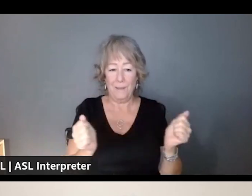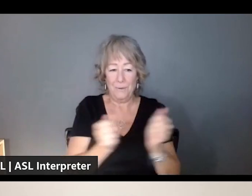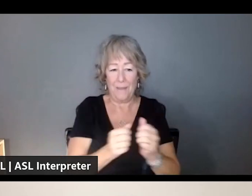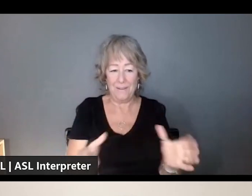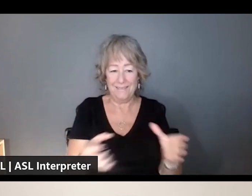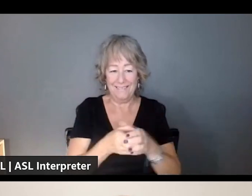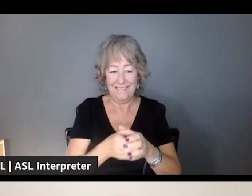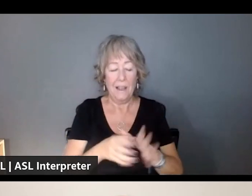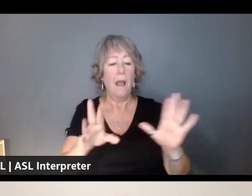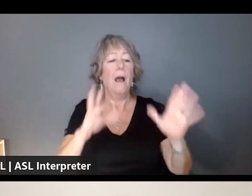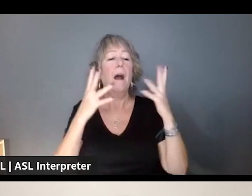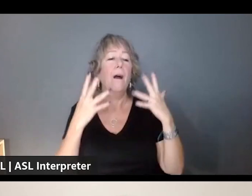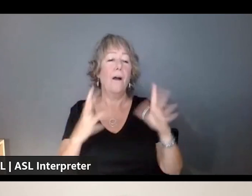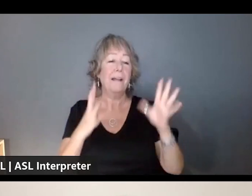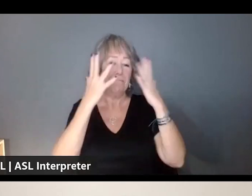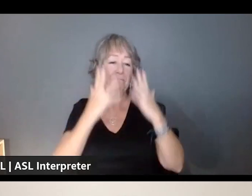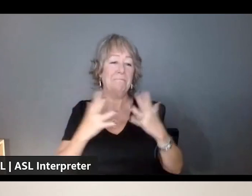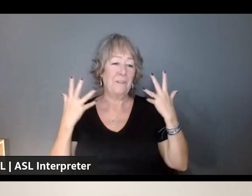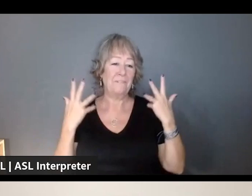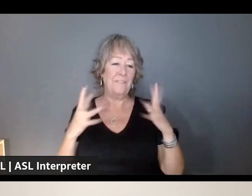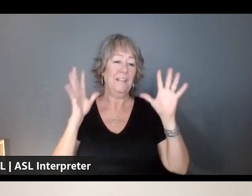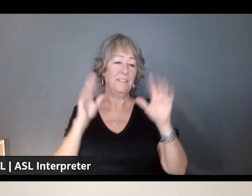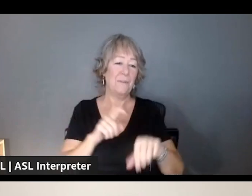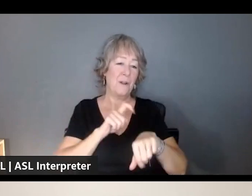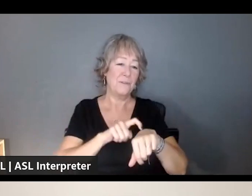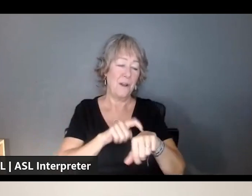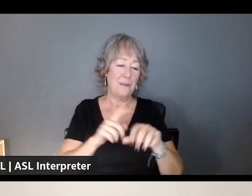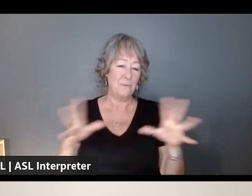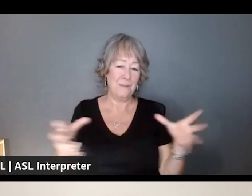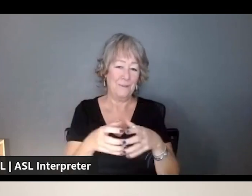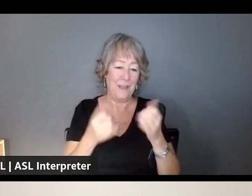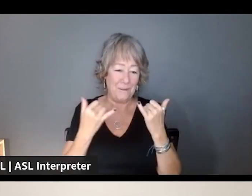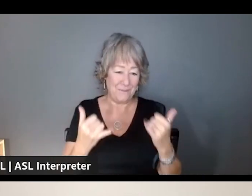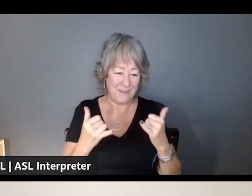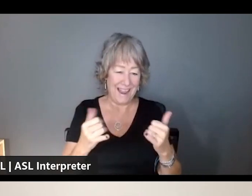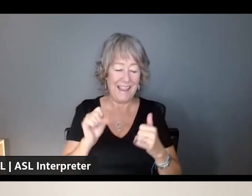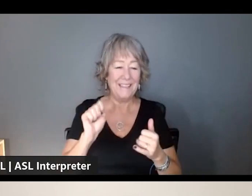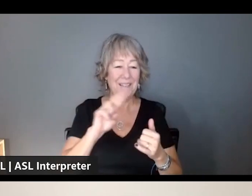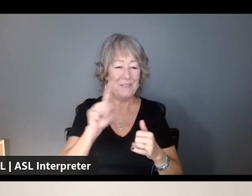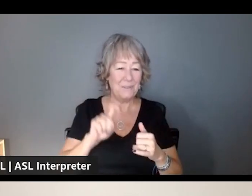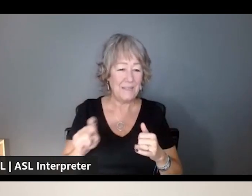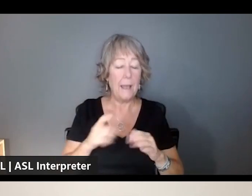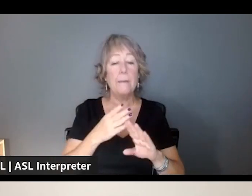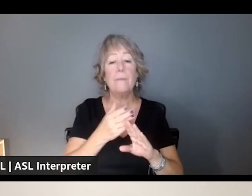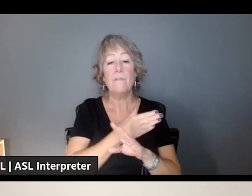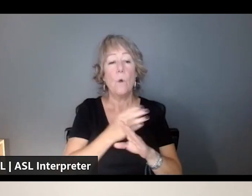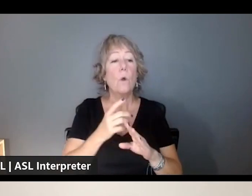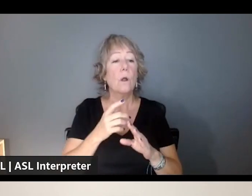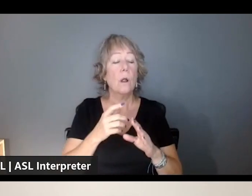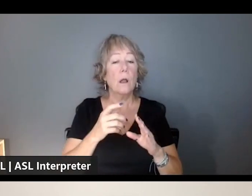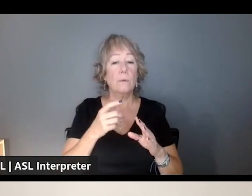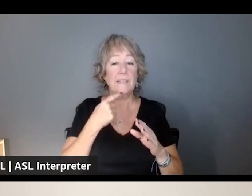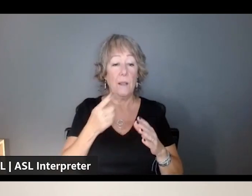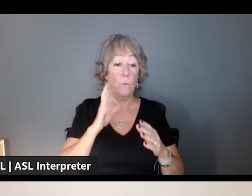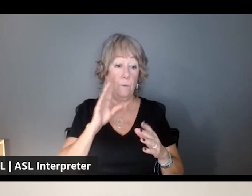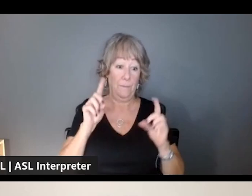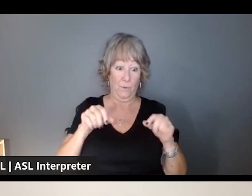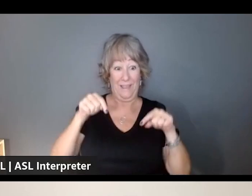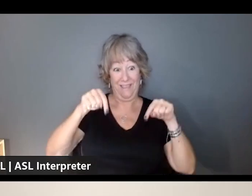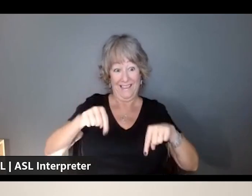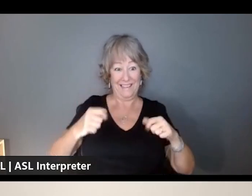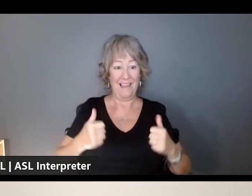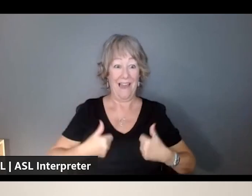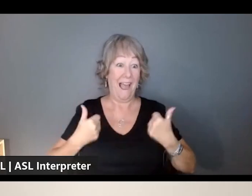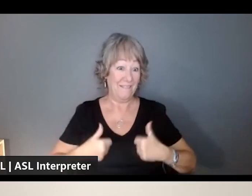we are at time for our segment together, Susanne. I will say before we will be doing this show live from reInvent too, so